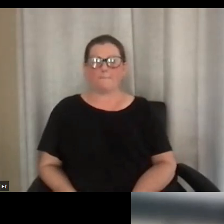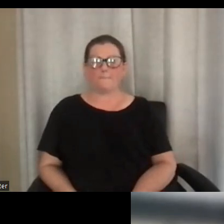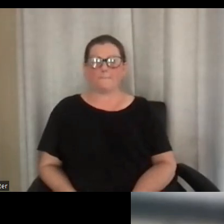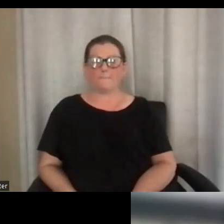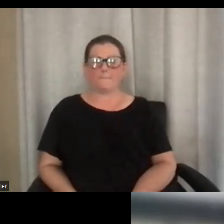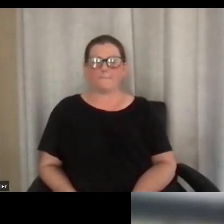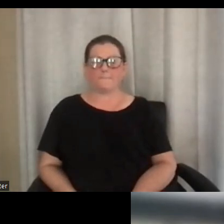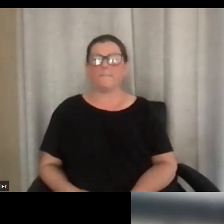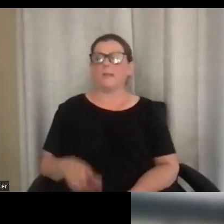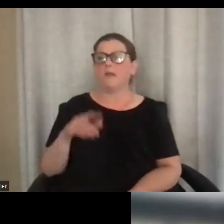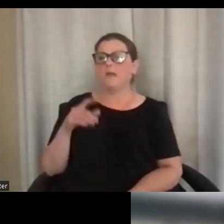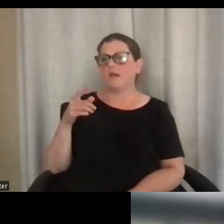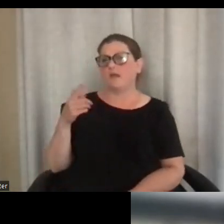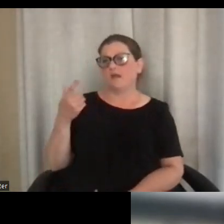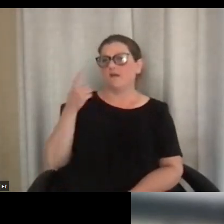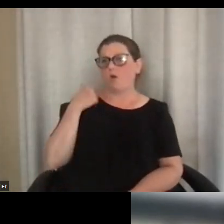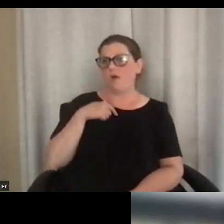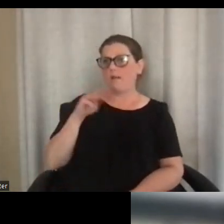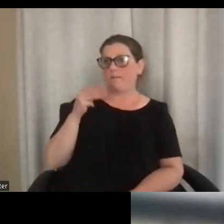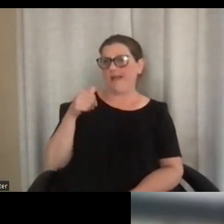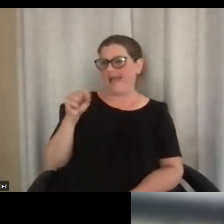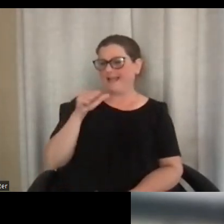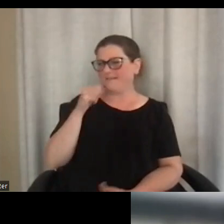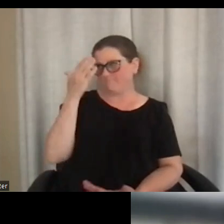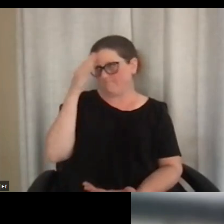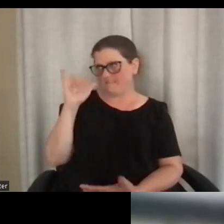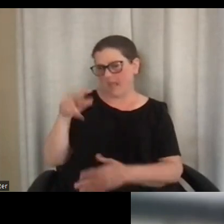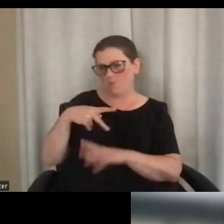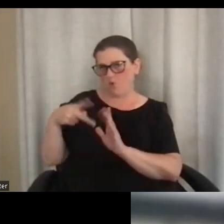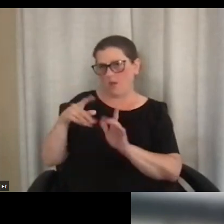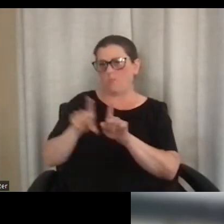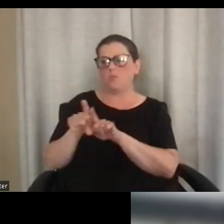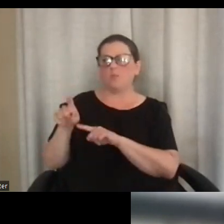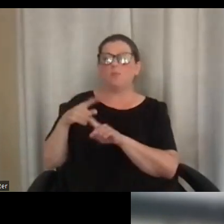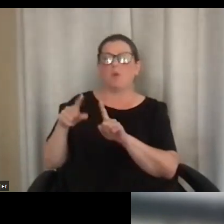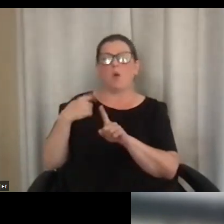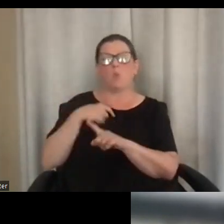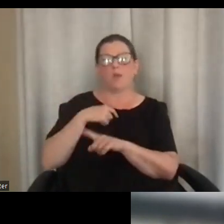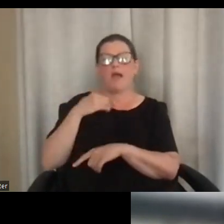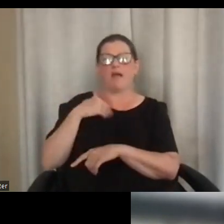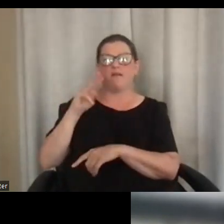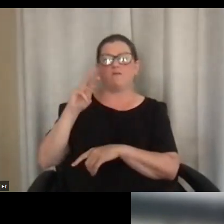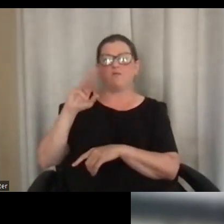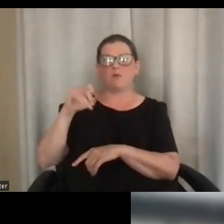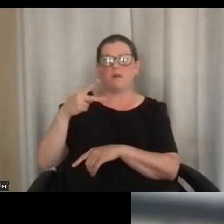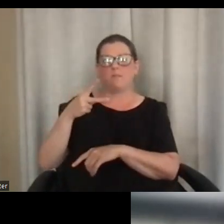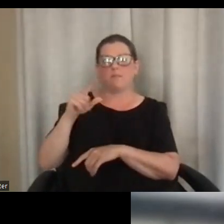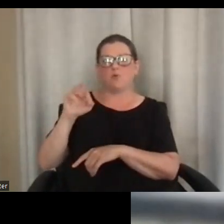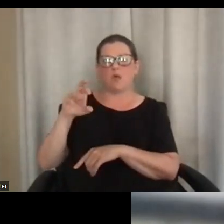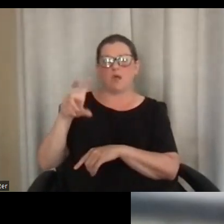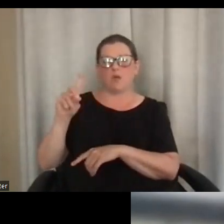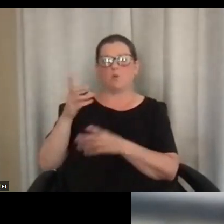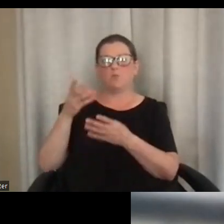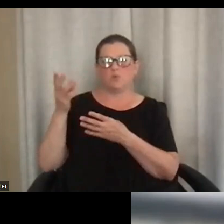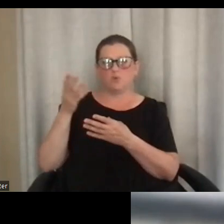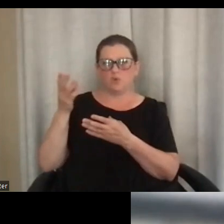Same for Massachusetts. I'm not so familiar with that program, but we do also have wraparound services, and but there